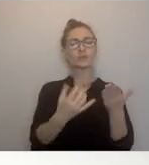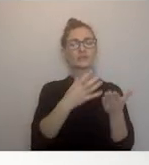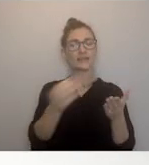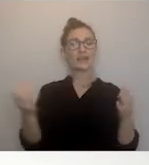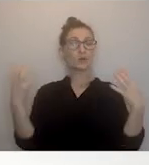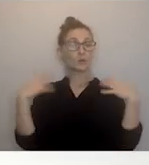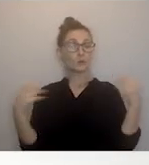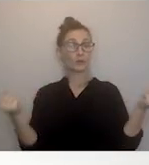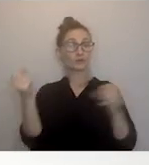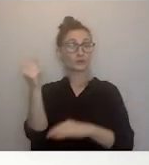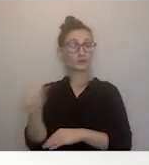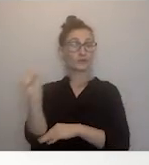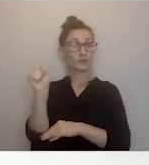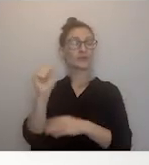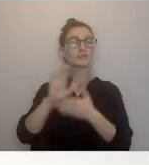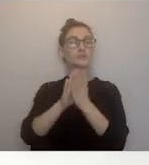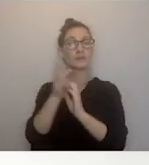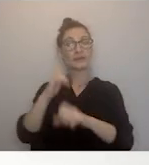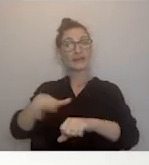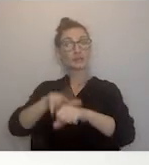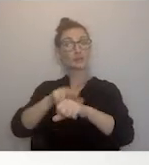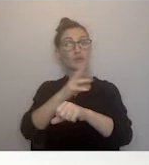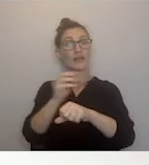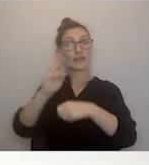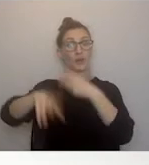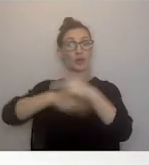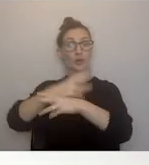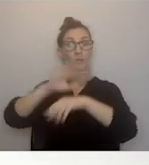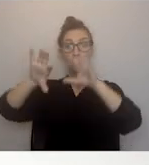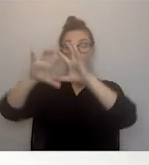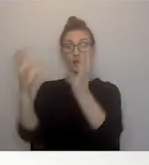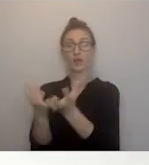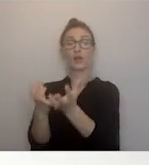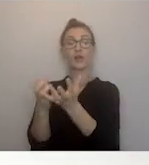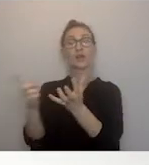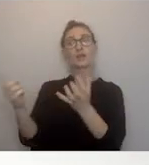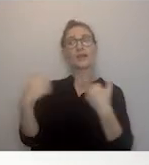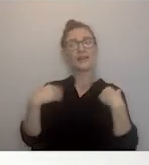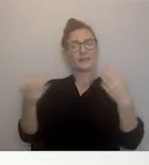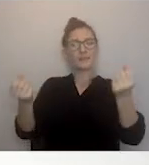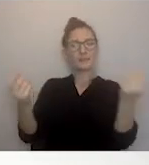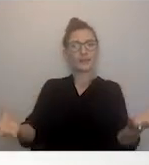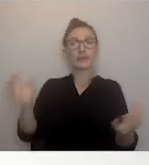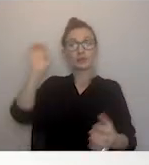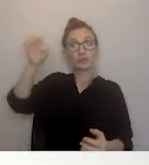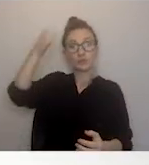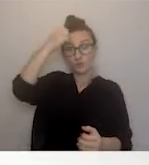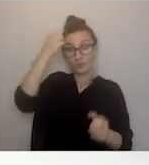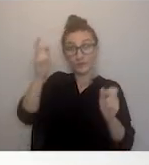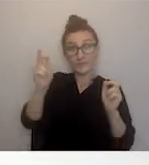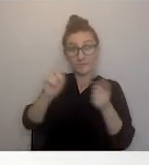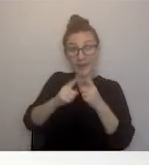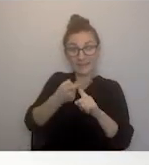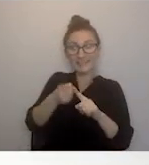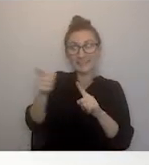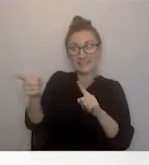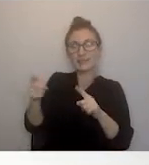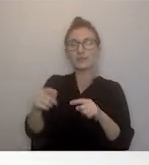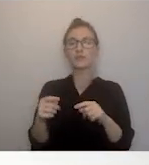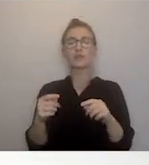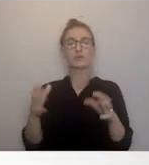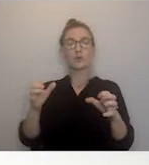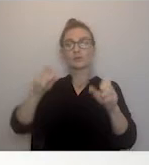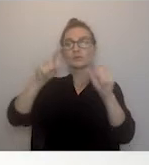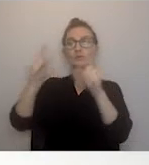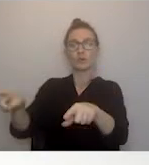make this arts and wellness movement national and global. She has a lot of global friends out in Europe, so what we are really trying